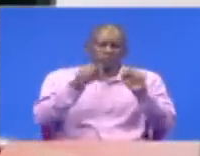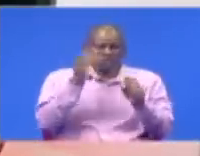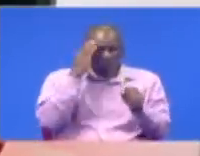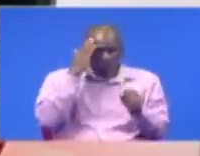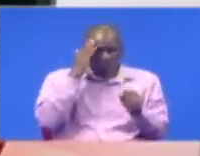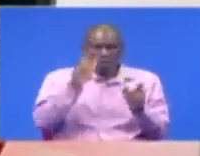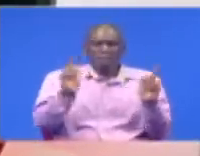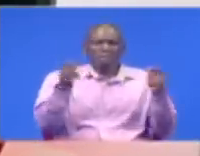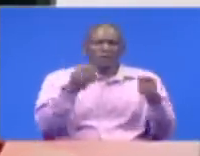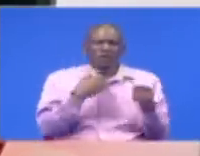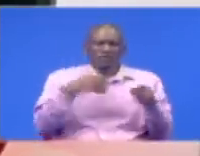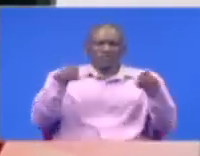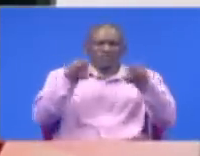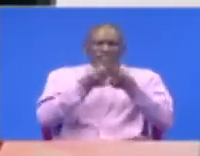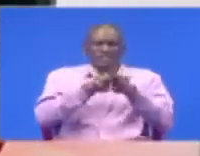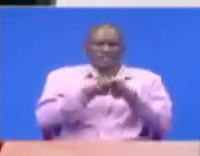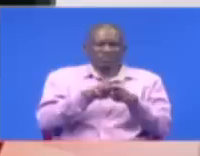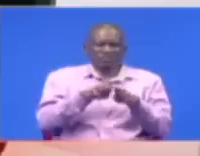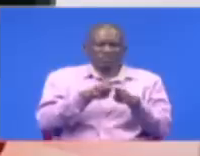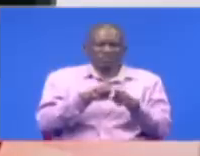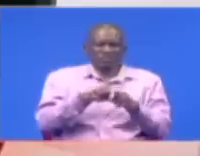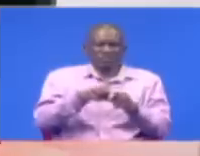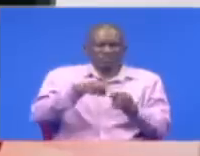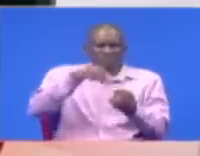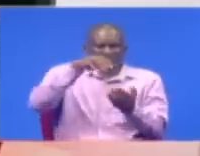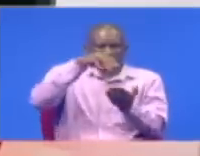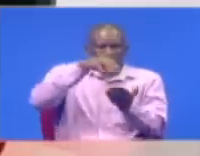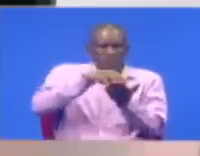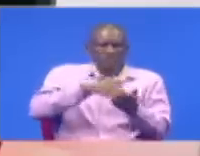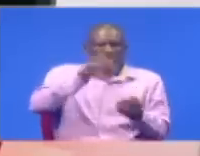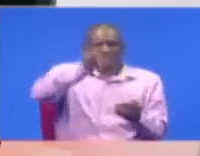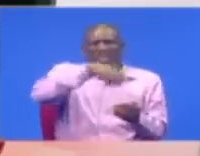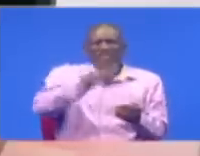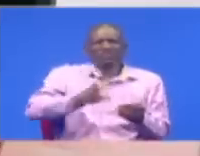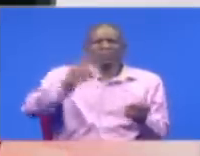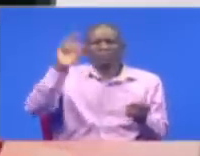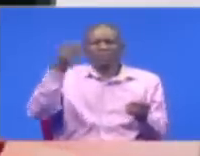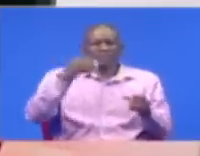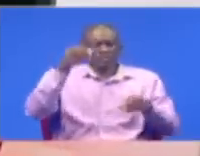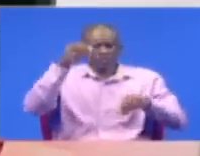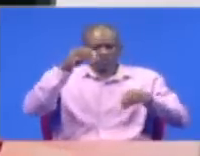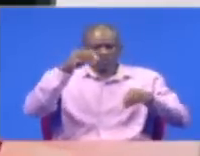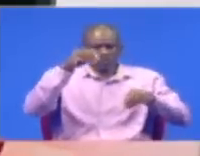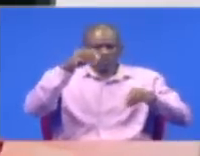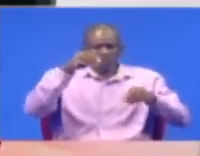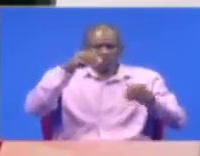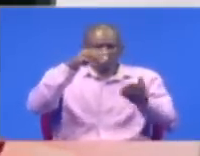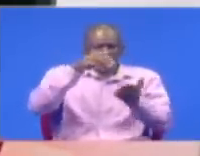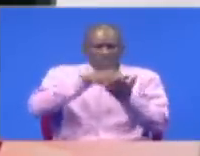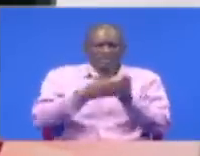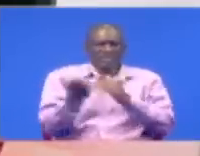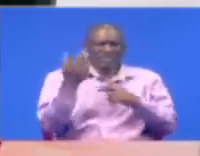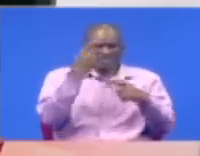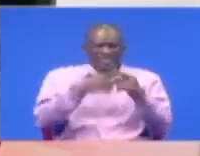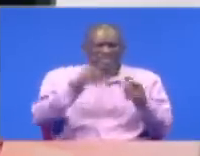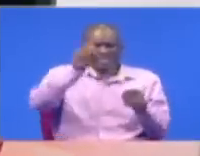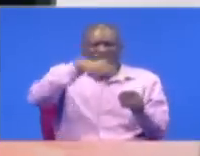has the similar jurisdiction. They nullified the presidential petition, I think, last